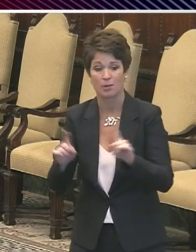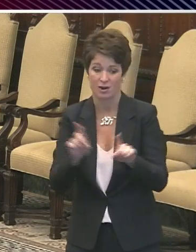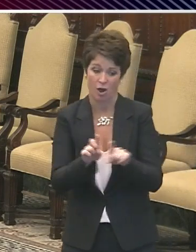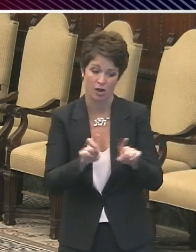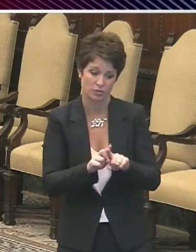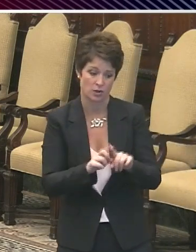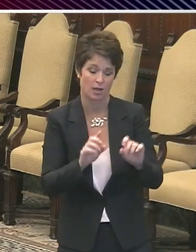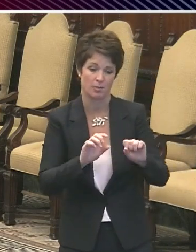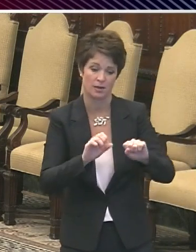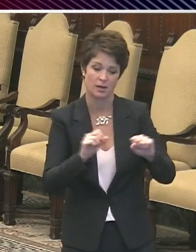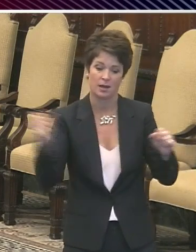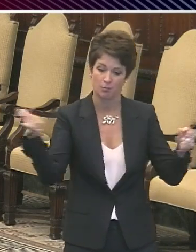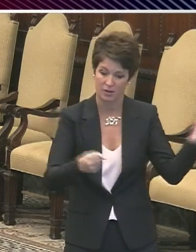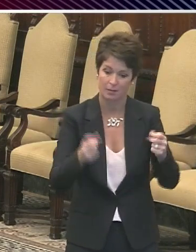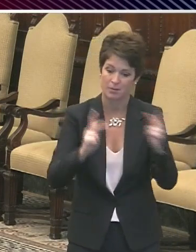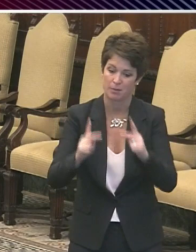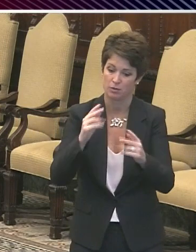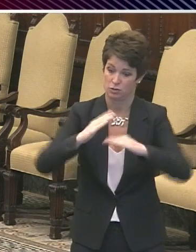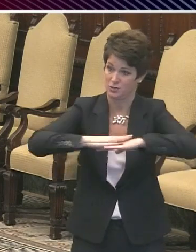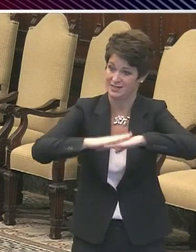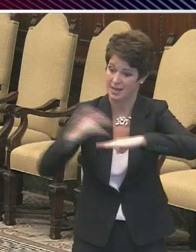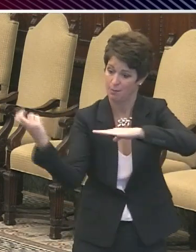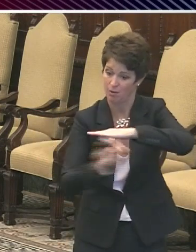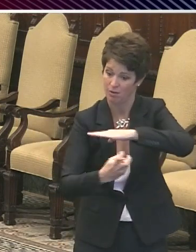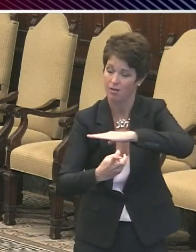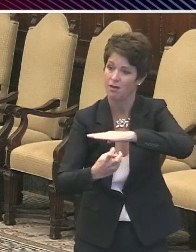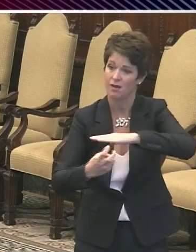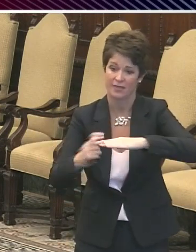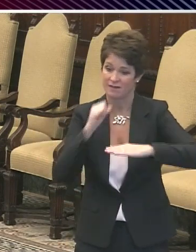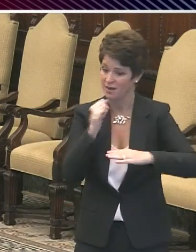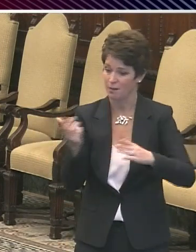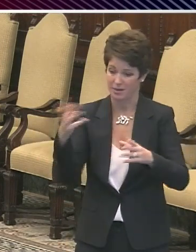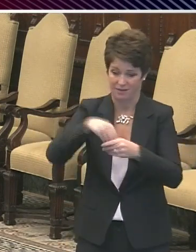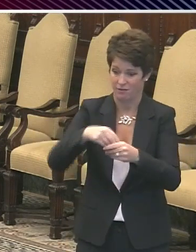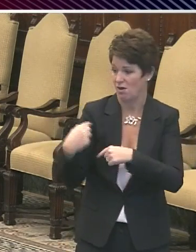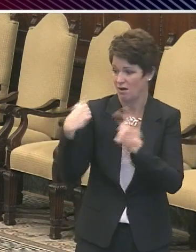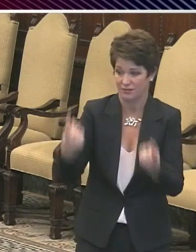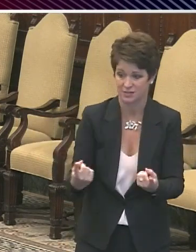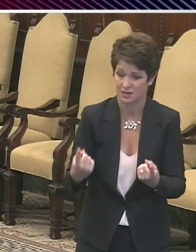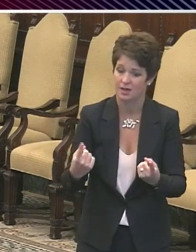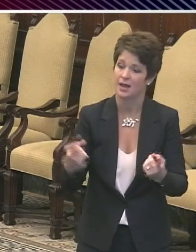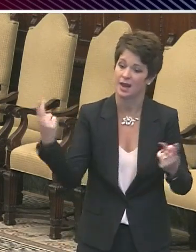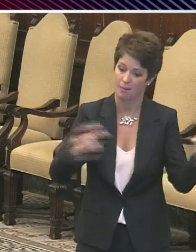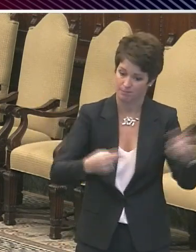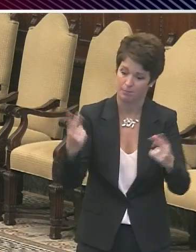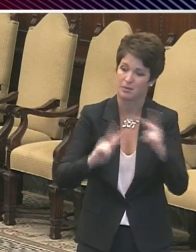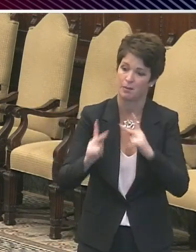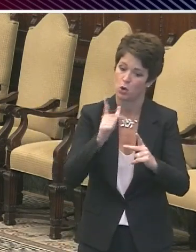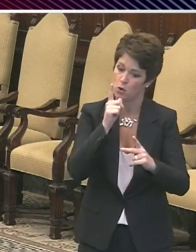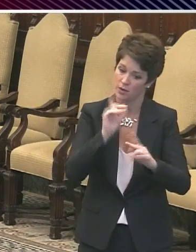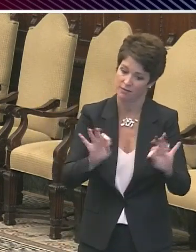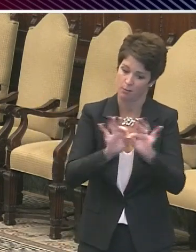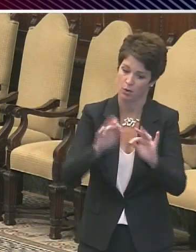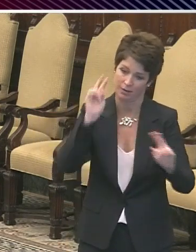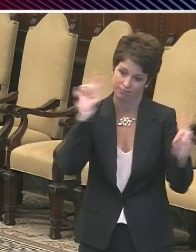to bring people to the table that otherwise would not have been prior to my arrival. Last question, if I could, just one